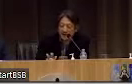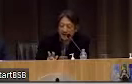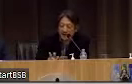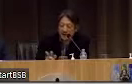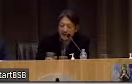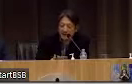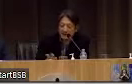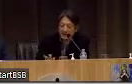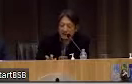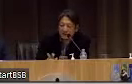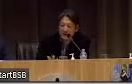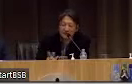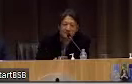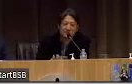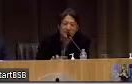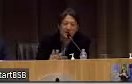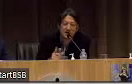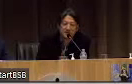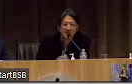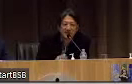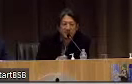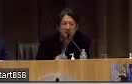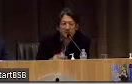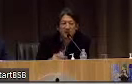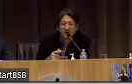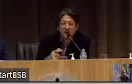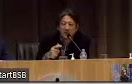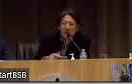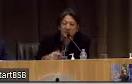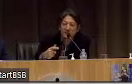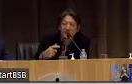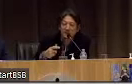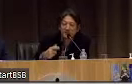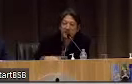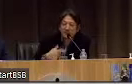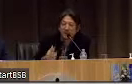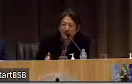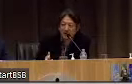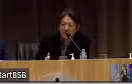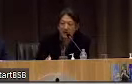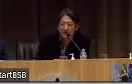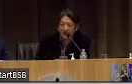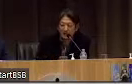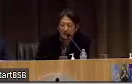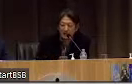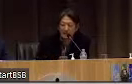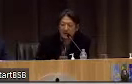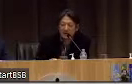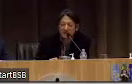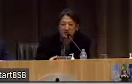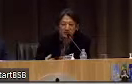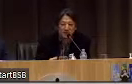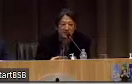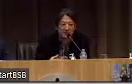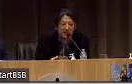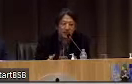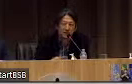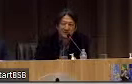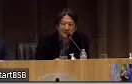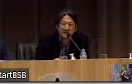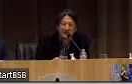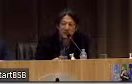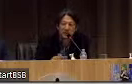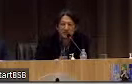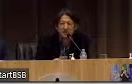present, but we can identify by state what are the attributes that they have and the ones that they do